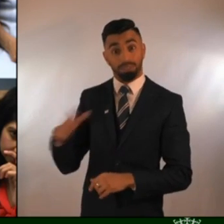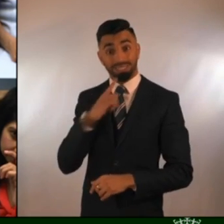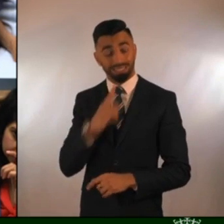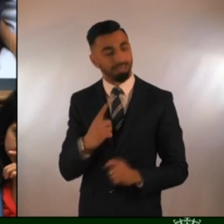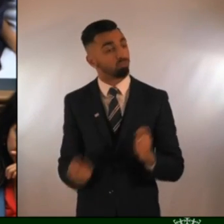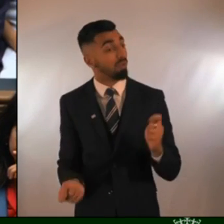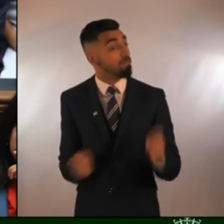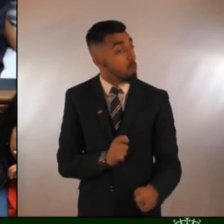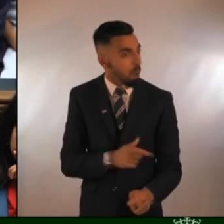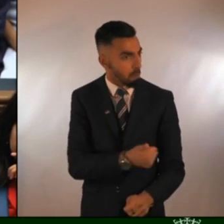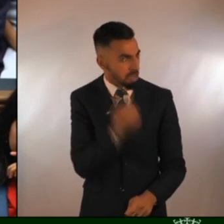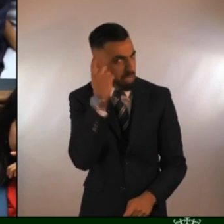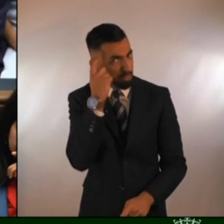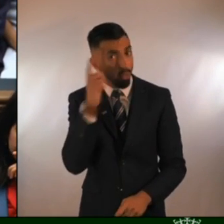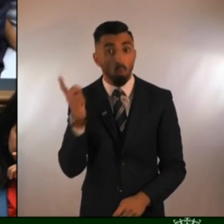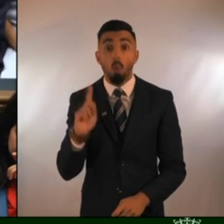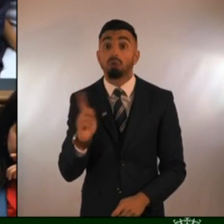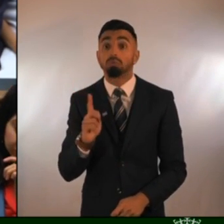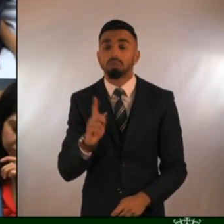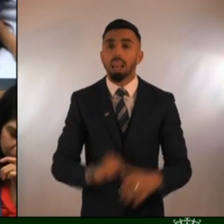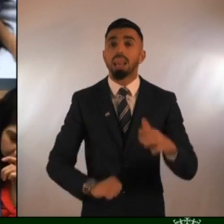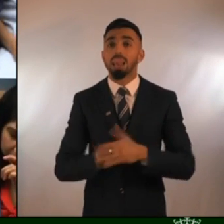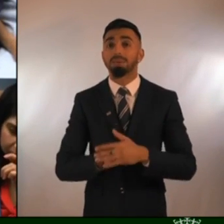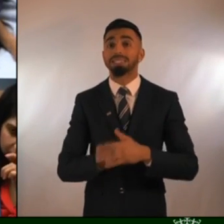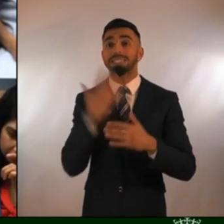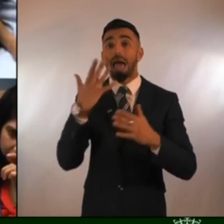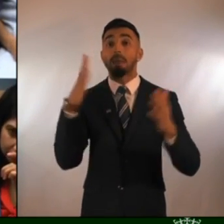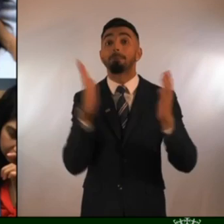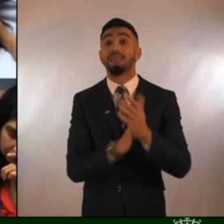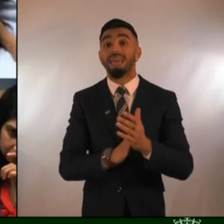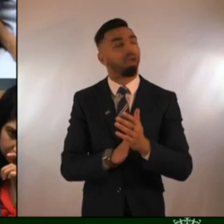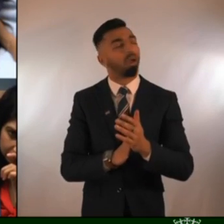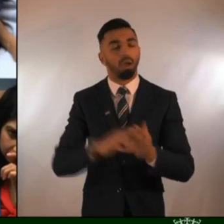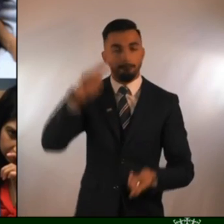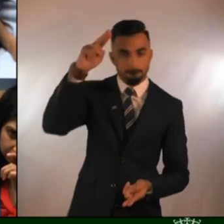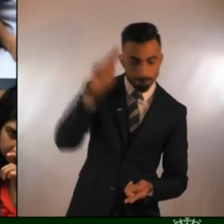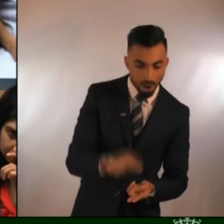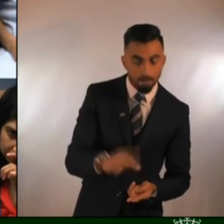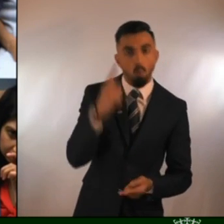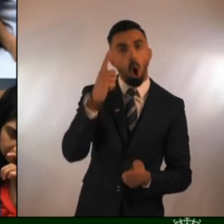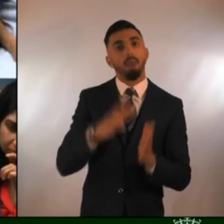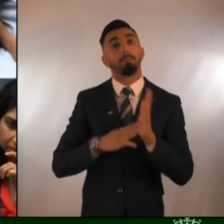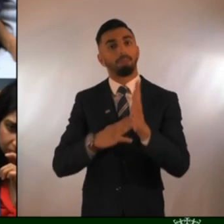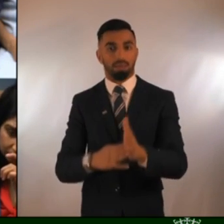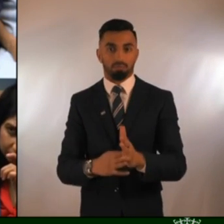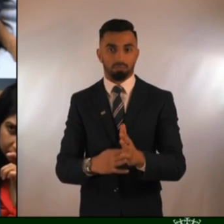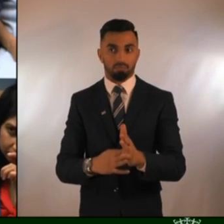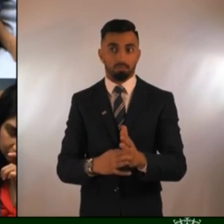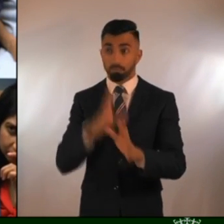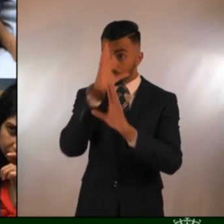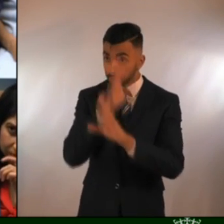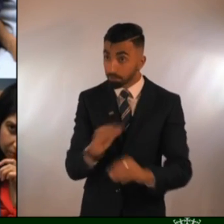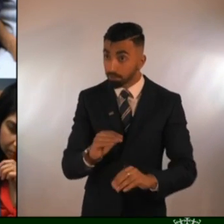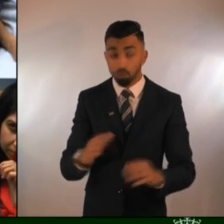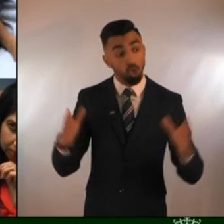million to £1 million. 80% of small business owners are unaffected by today's changes.